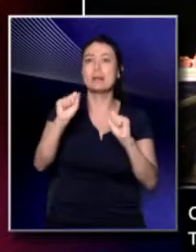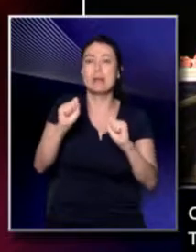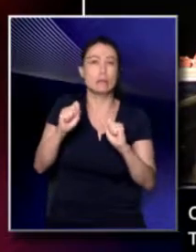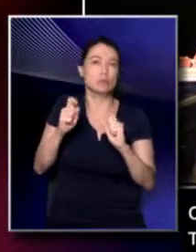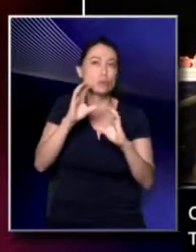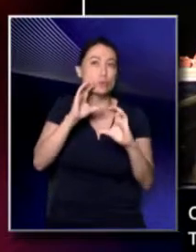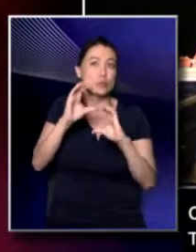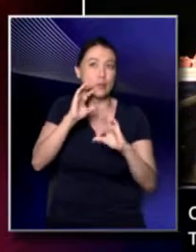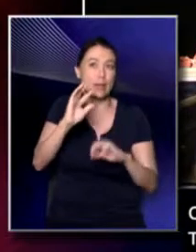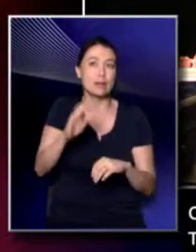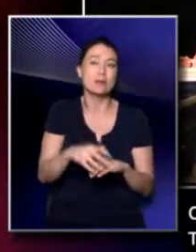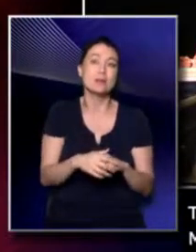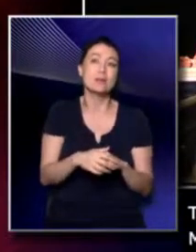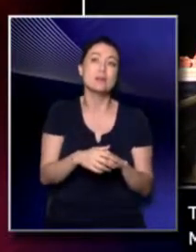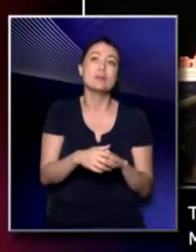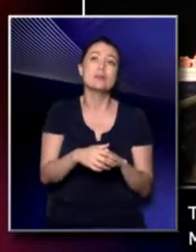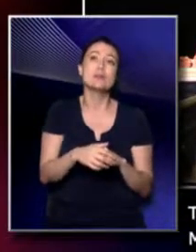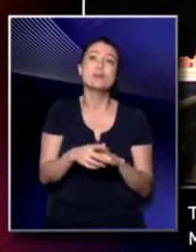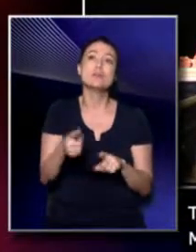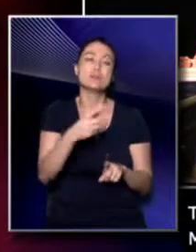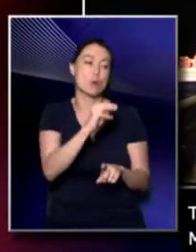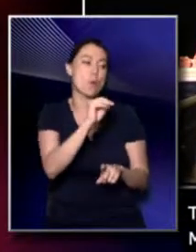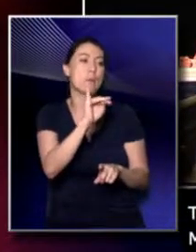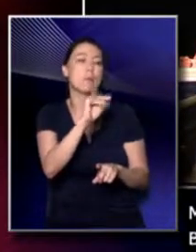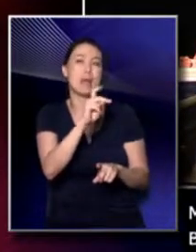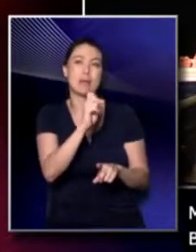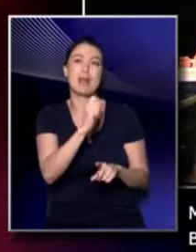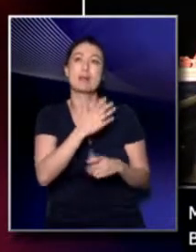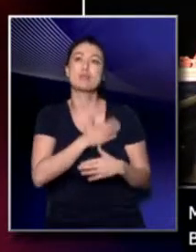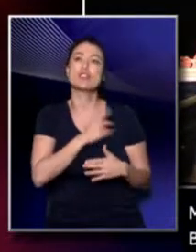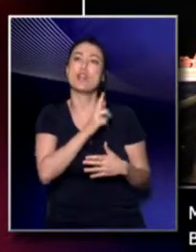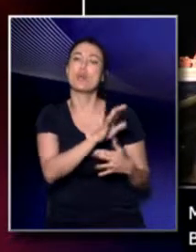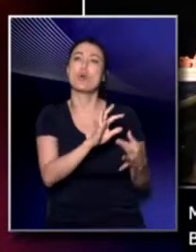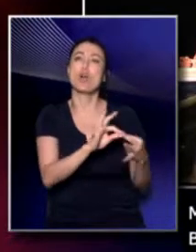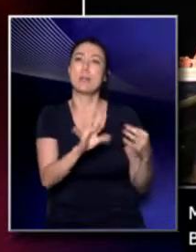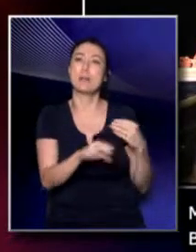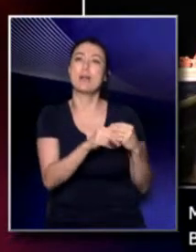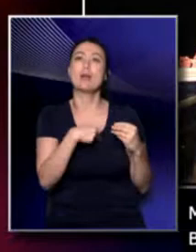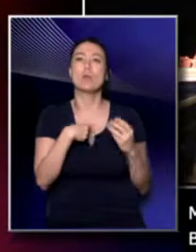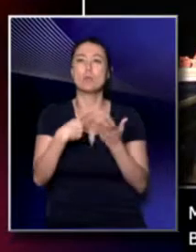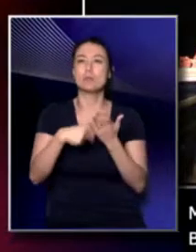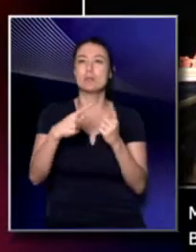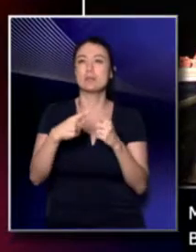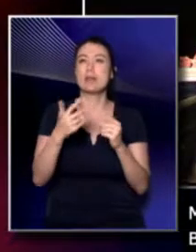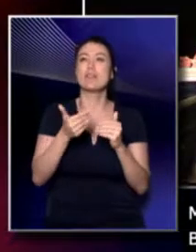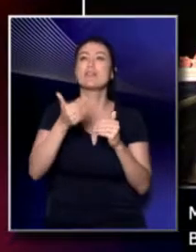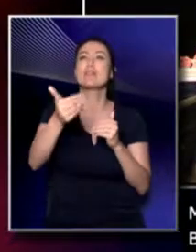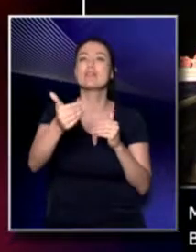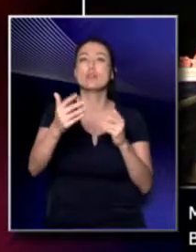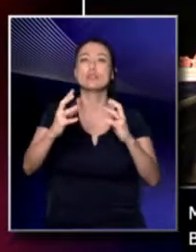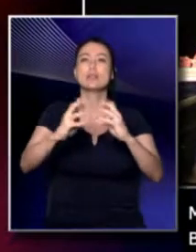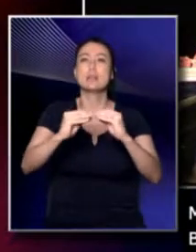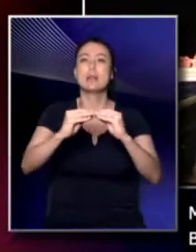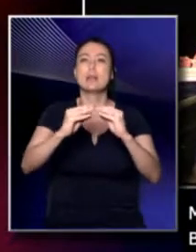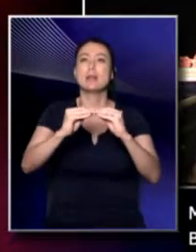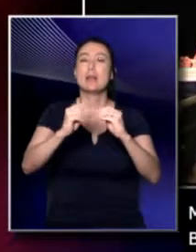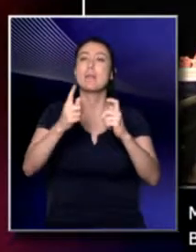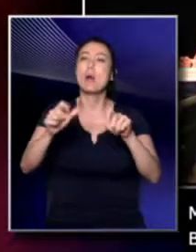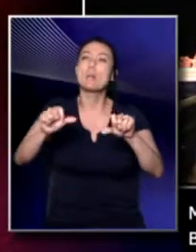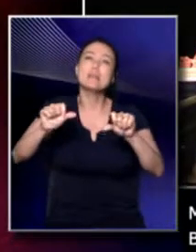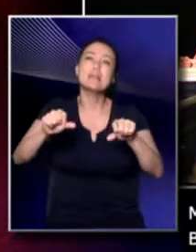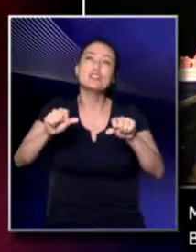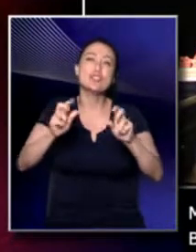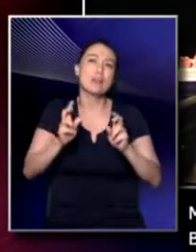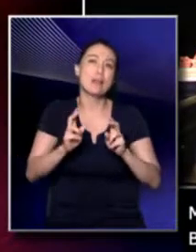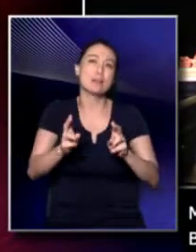and yeah, Mike, I appreciate your comment, and we'll talk about at the future meetings and stuff at the end of the agenda about potentially